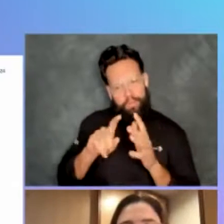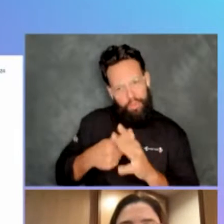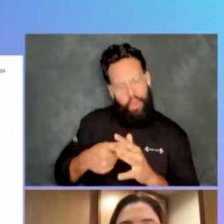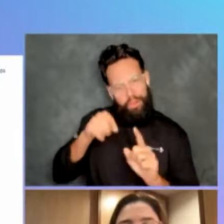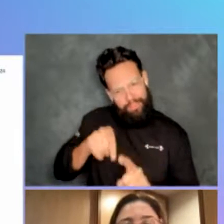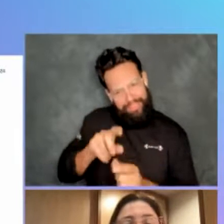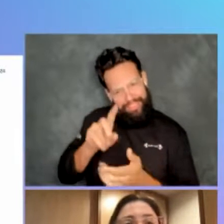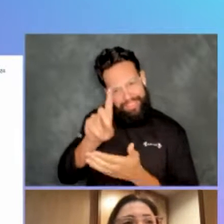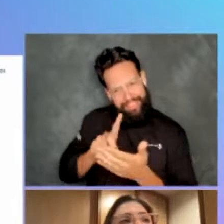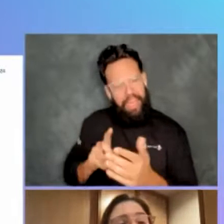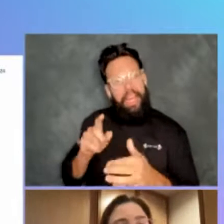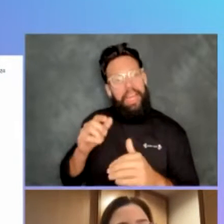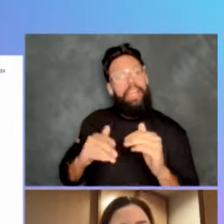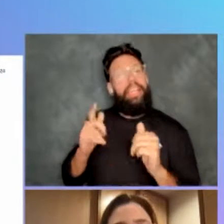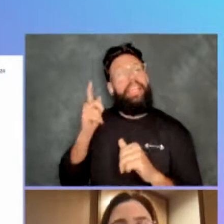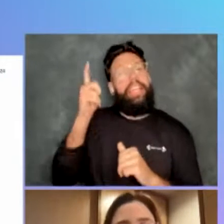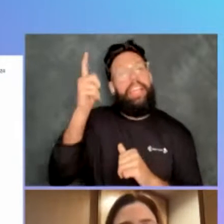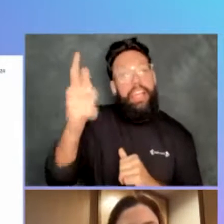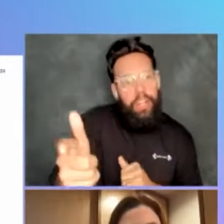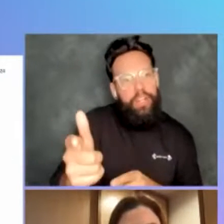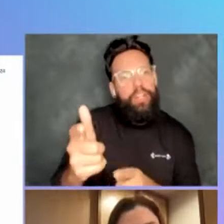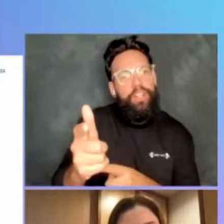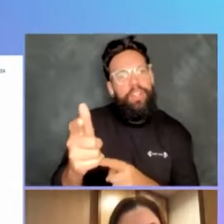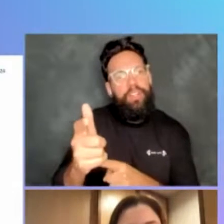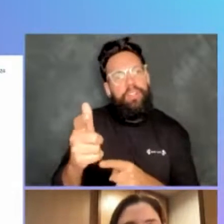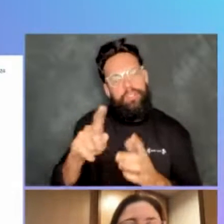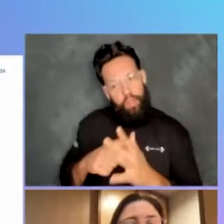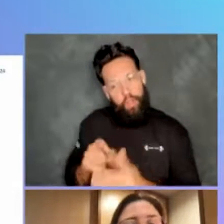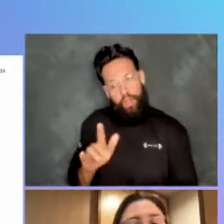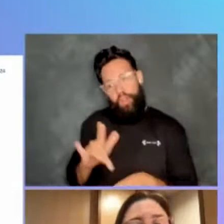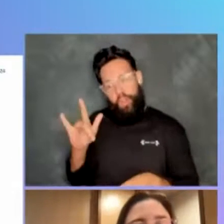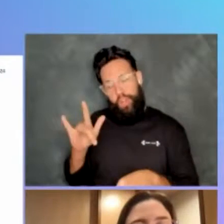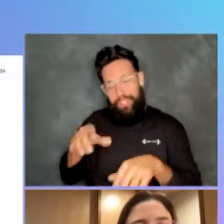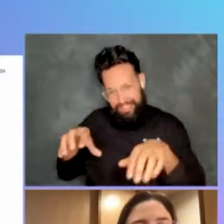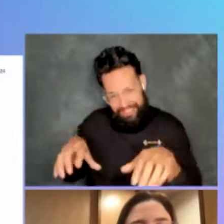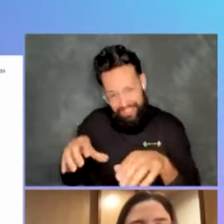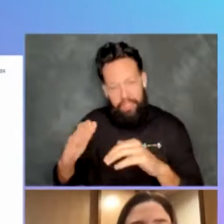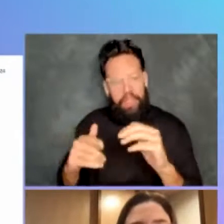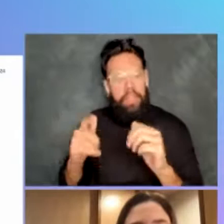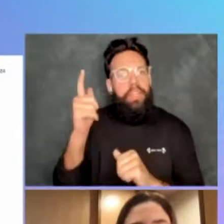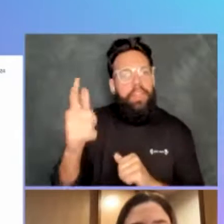to accessibility for building accessible products.